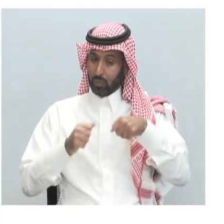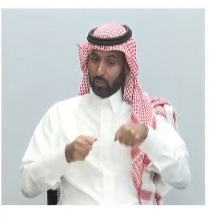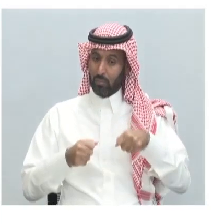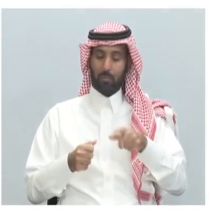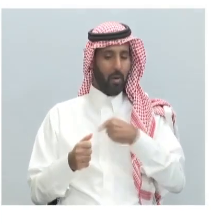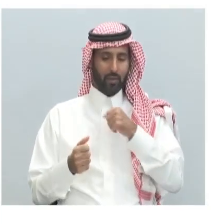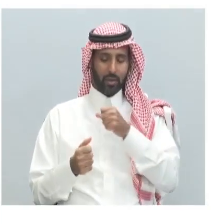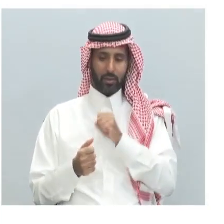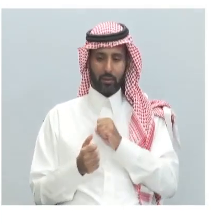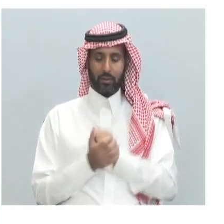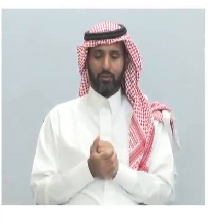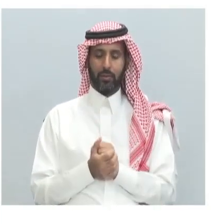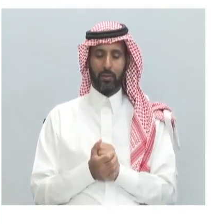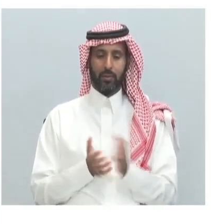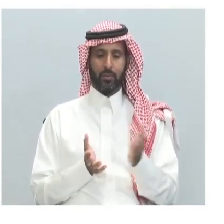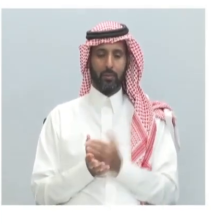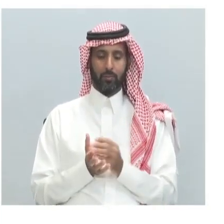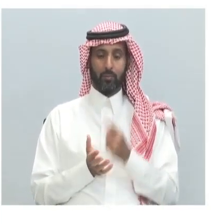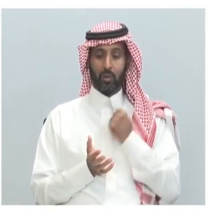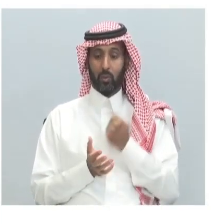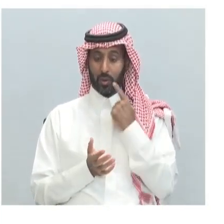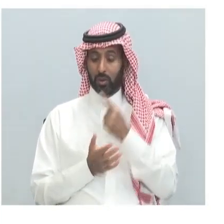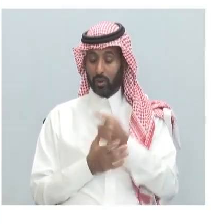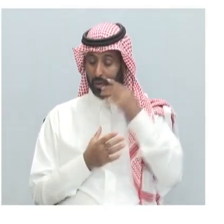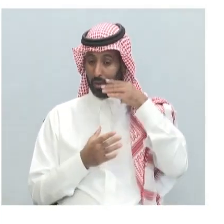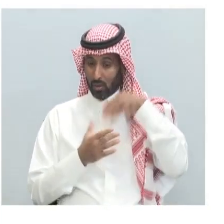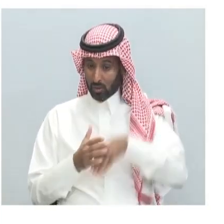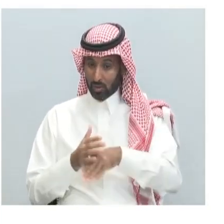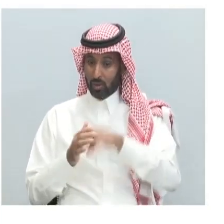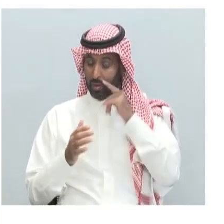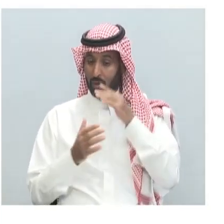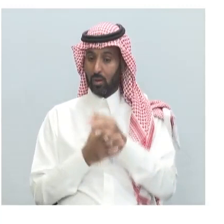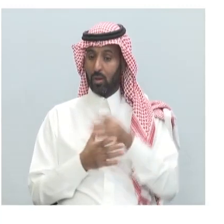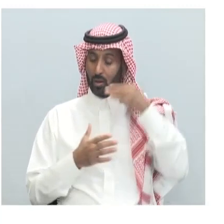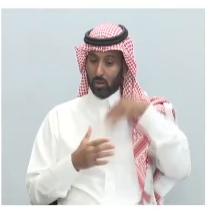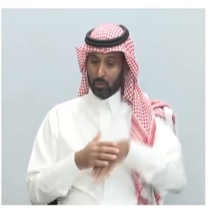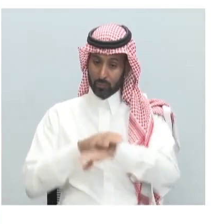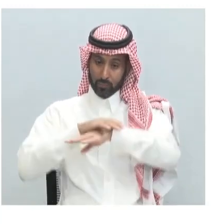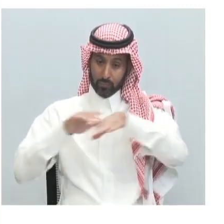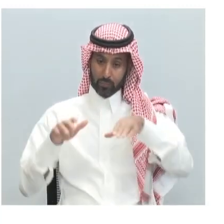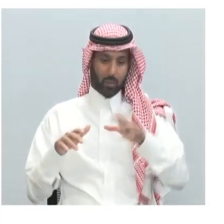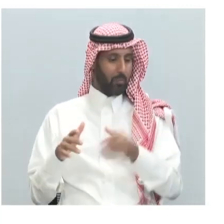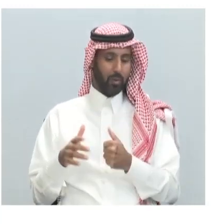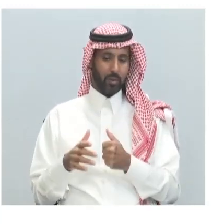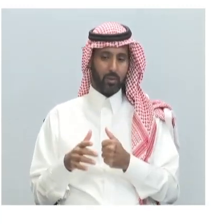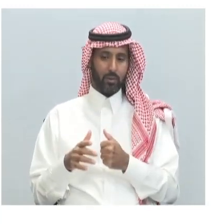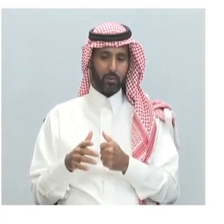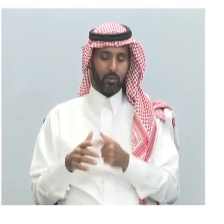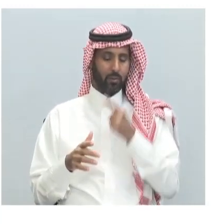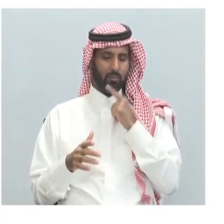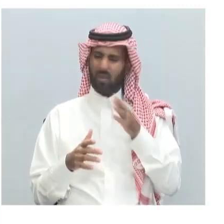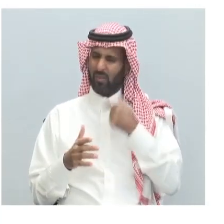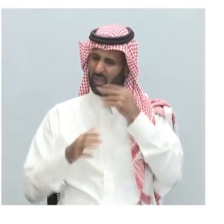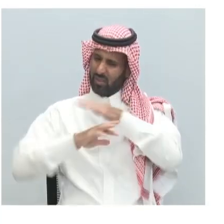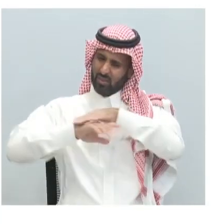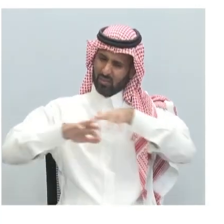no horse I have. After that, I'd like to try scuba diving. Scuba diving in the sea, but there is no